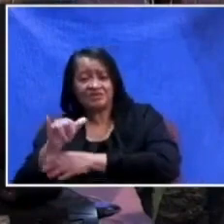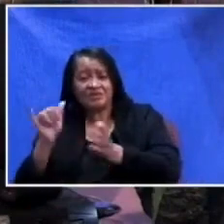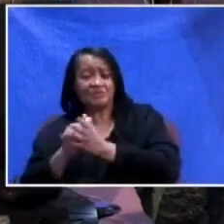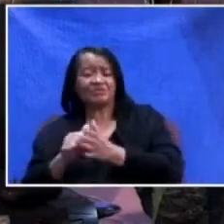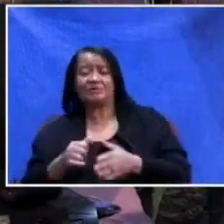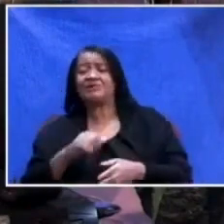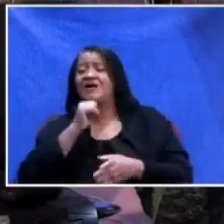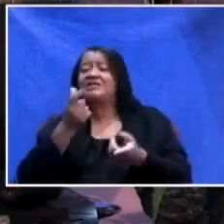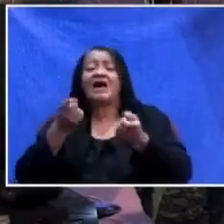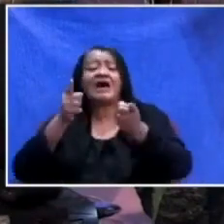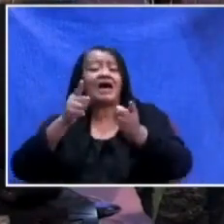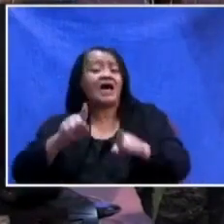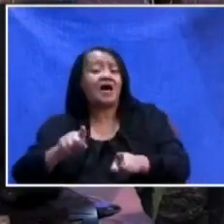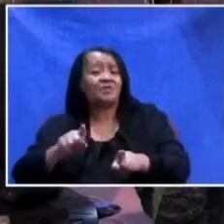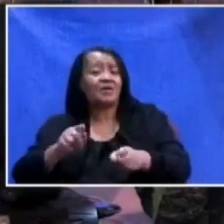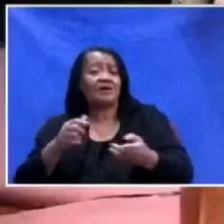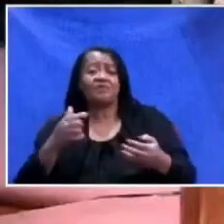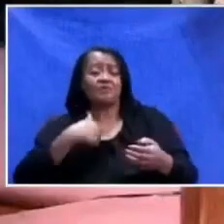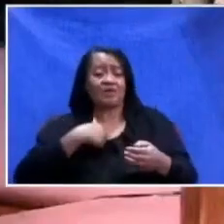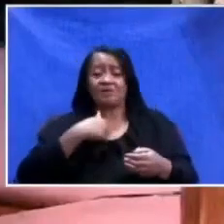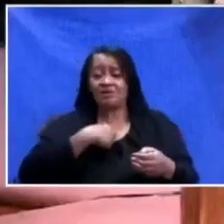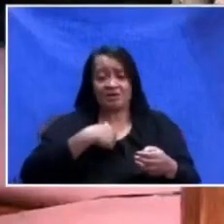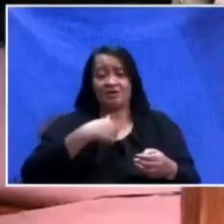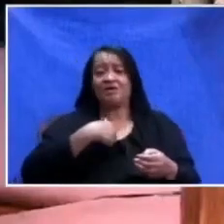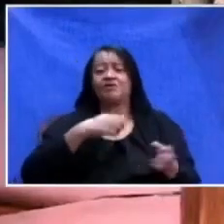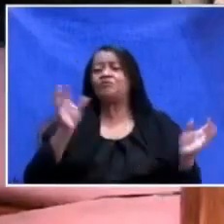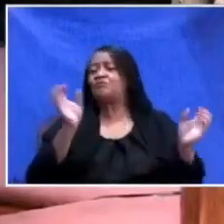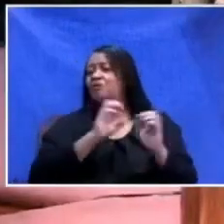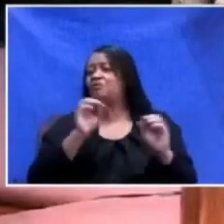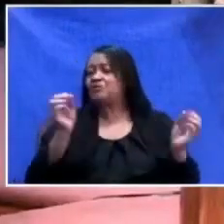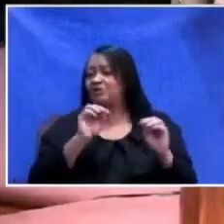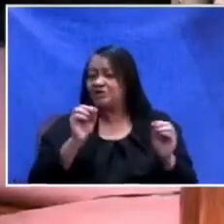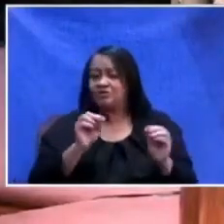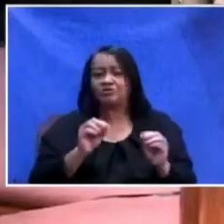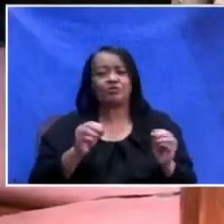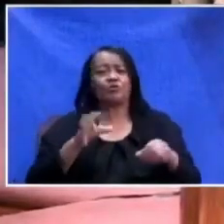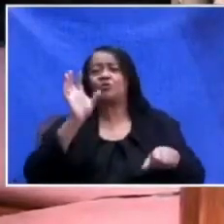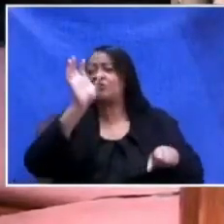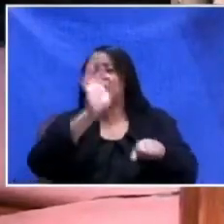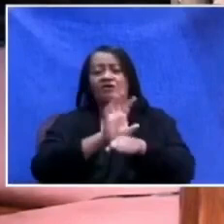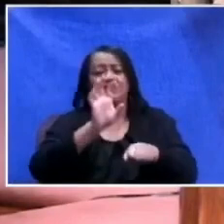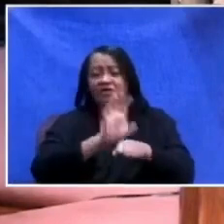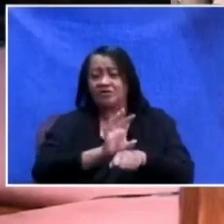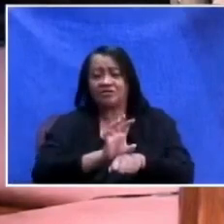it could not happen if I had not had a congregation